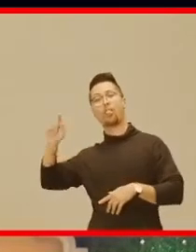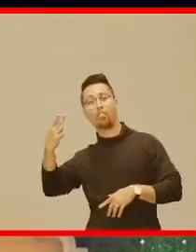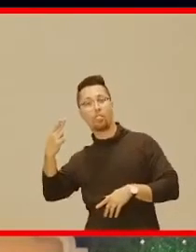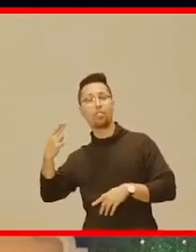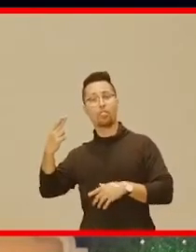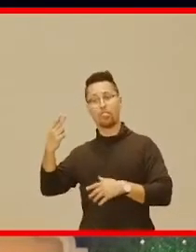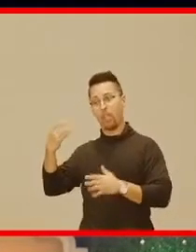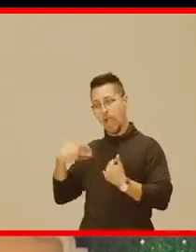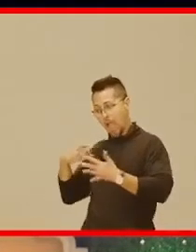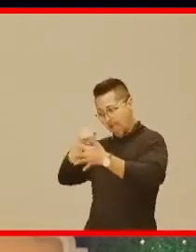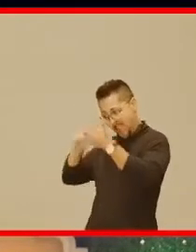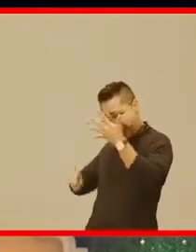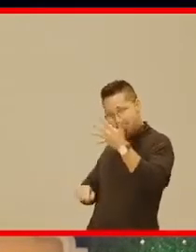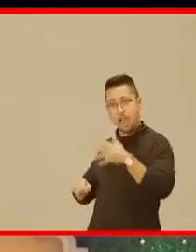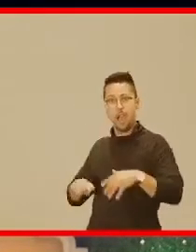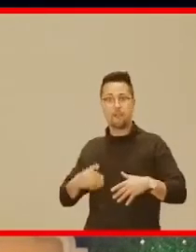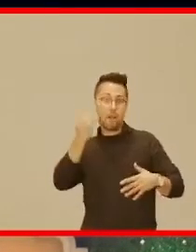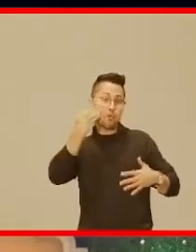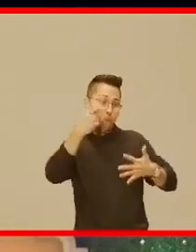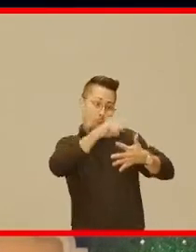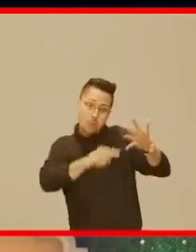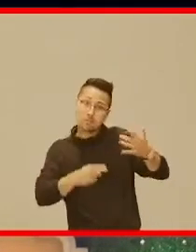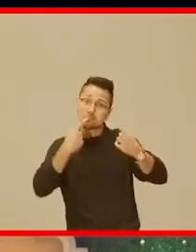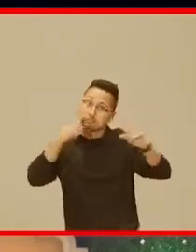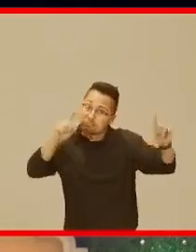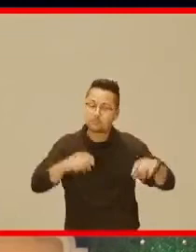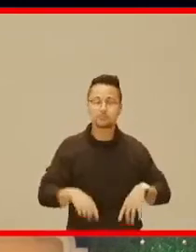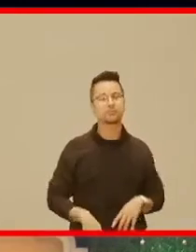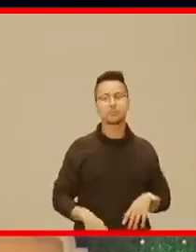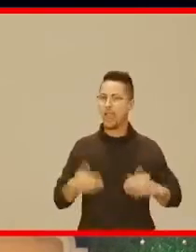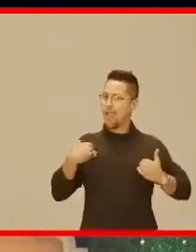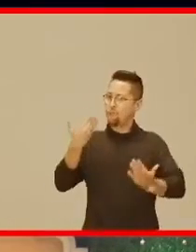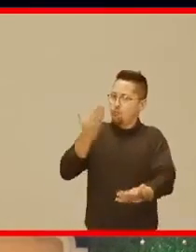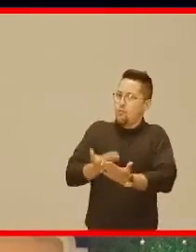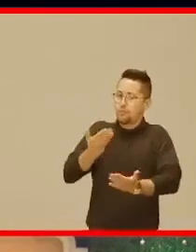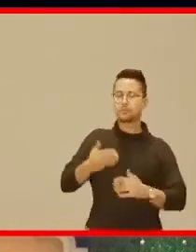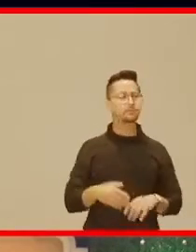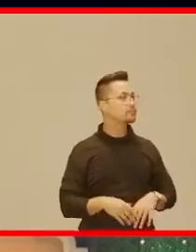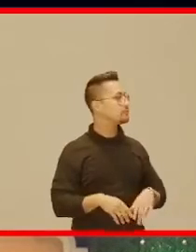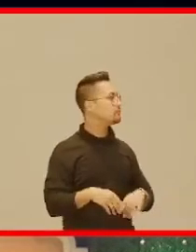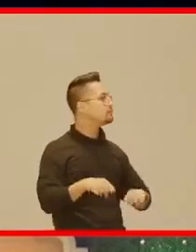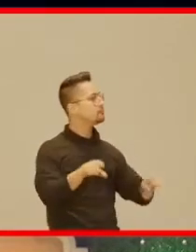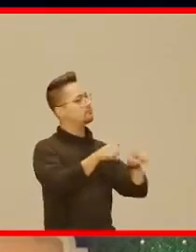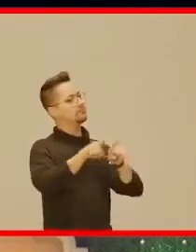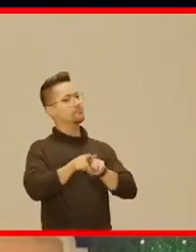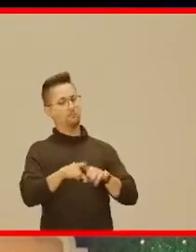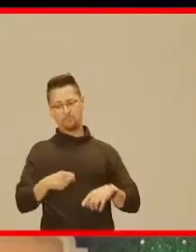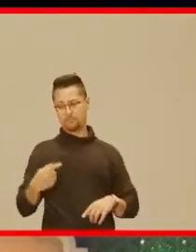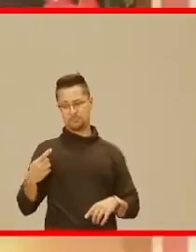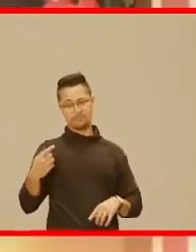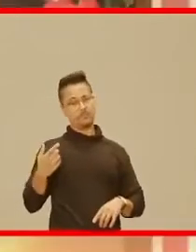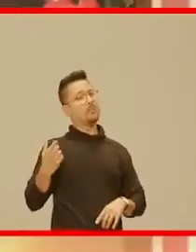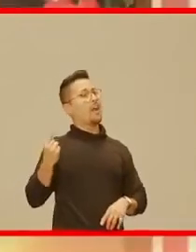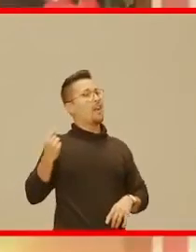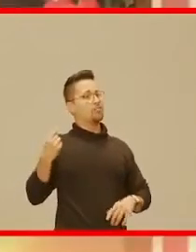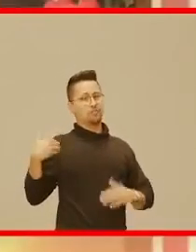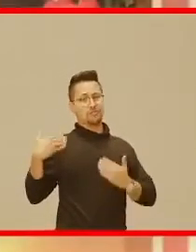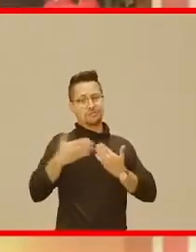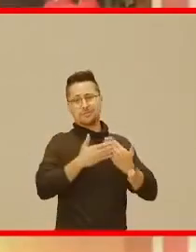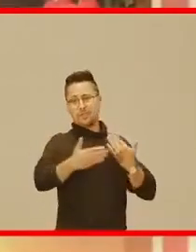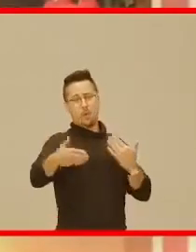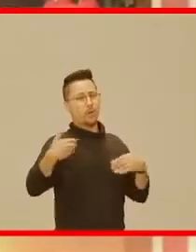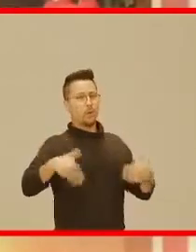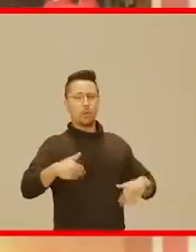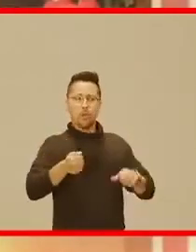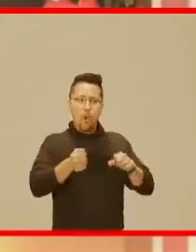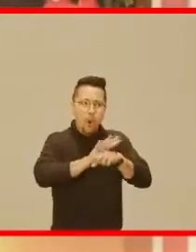sort of thing. And mechanically, I would say also now, listen, the COVID, this last couple of years, if they've given us nothing,